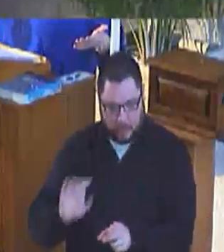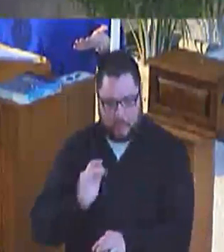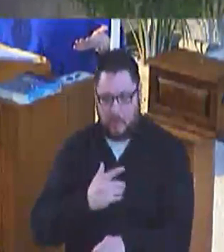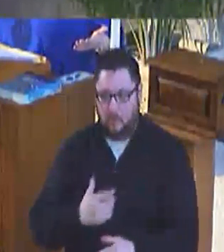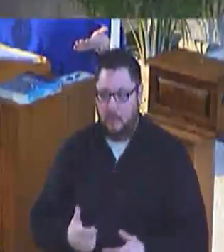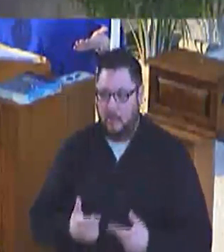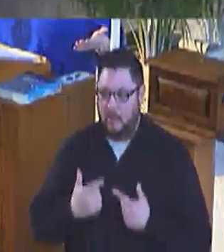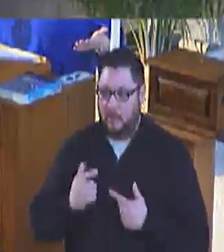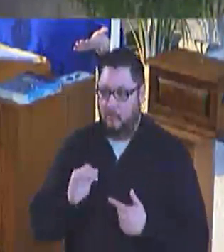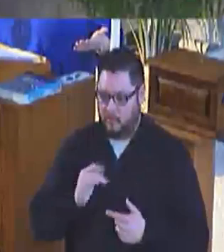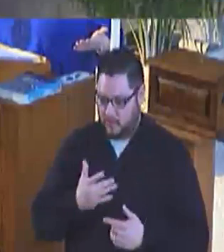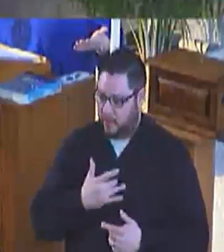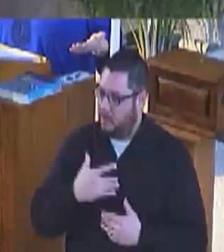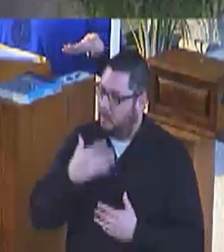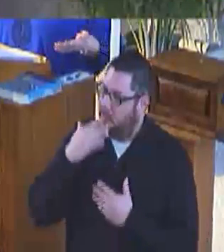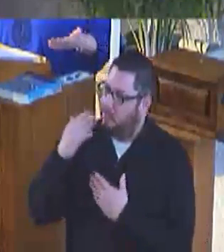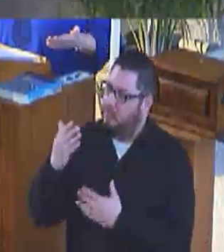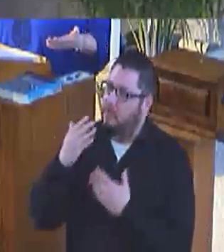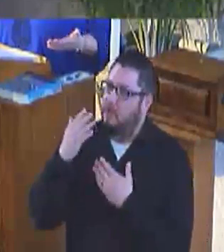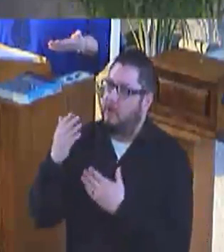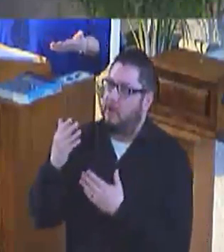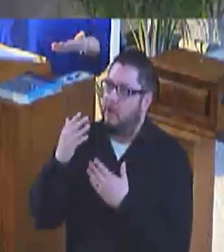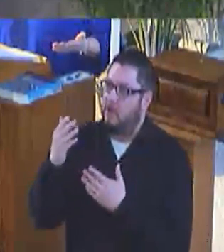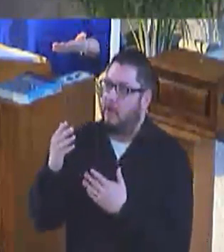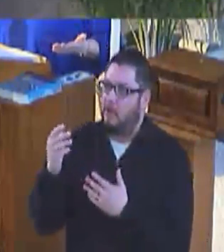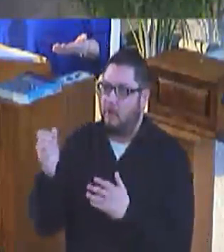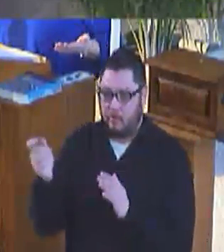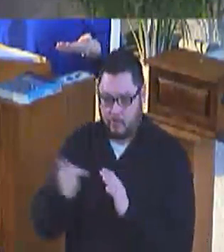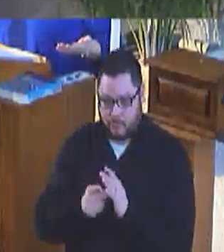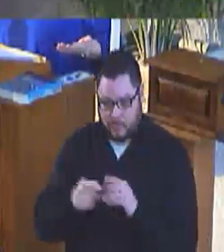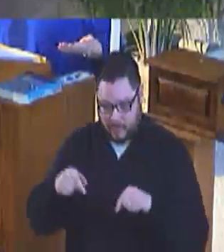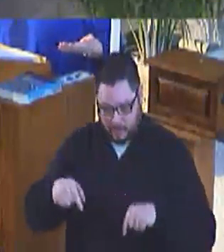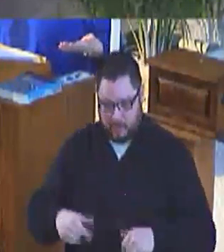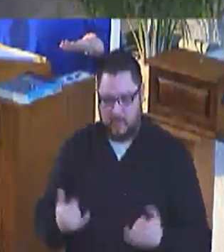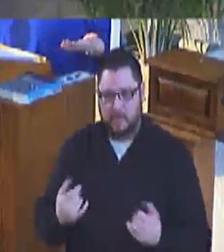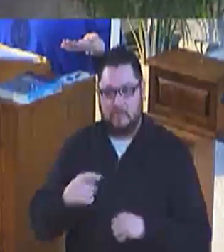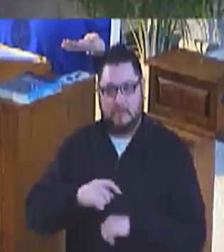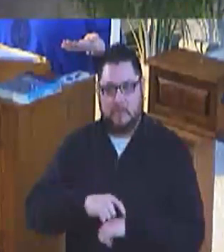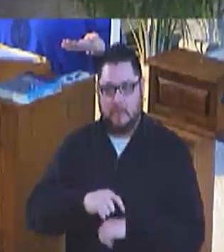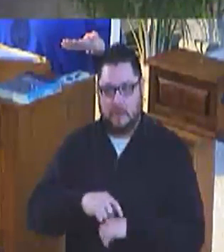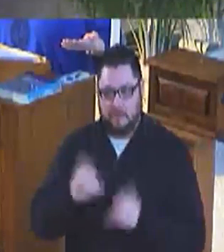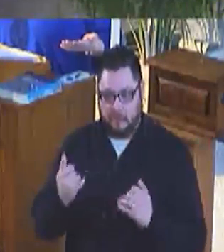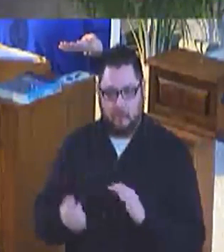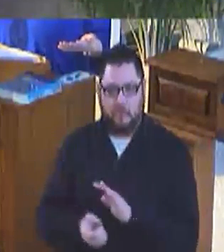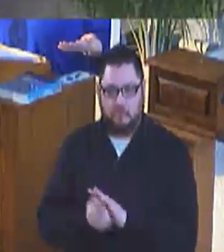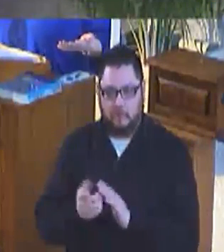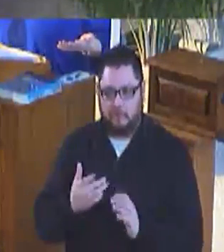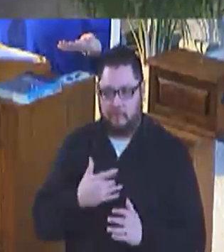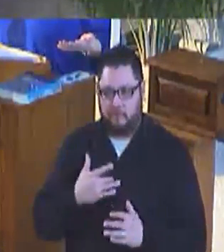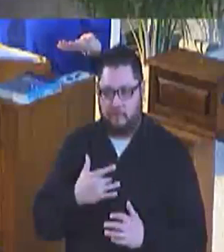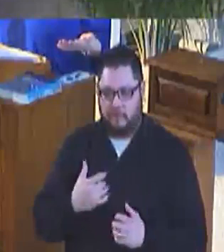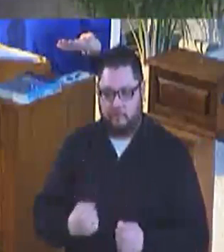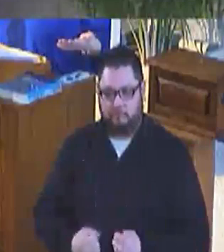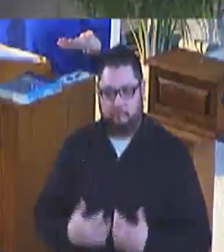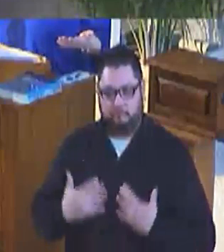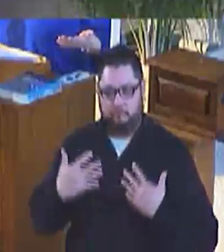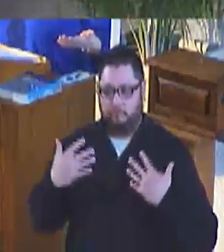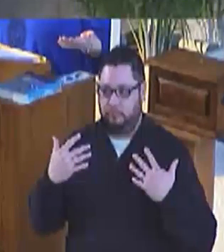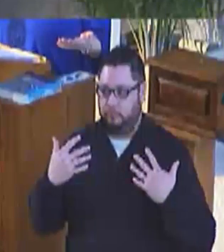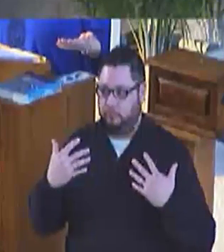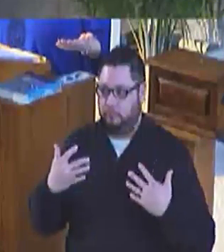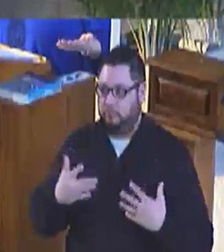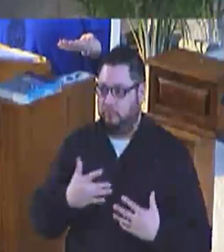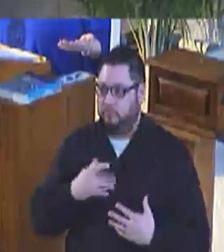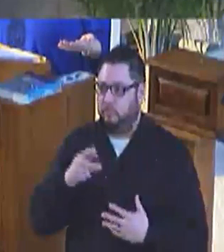with grateful heart, we return to this time, to this moment, refreshed